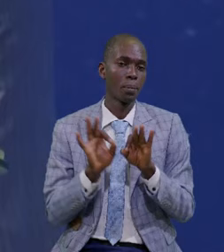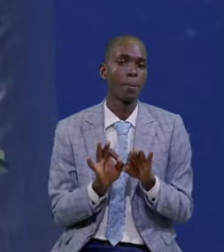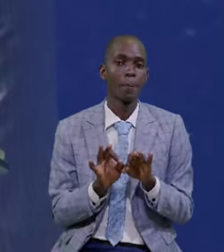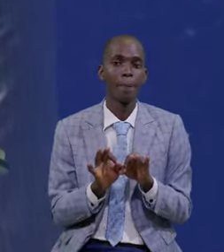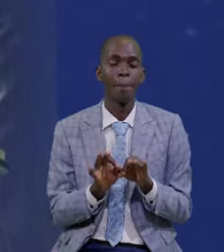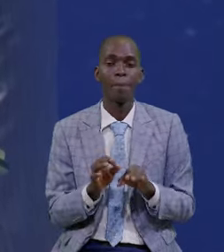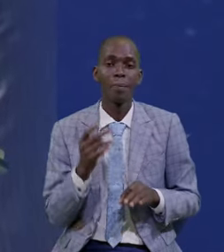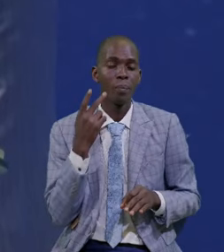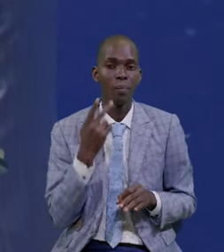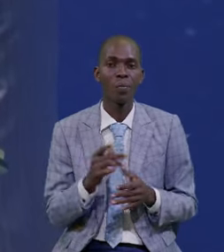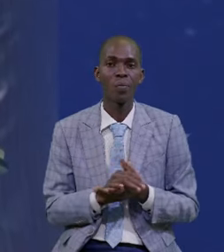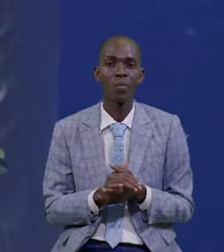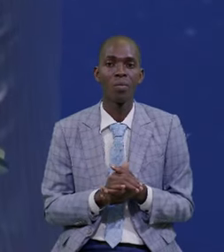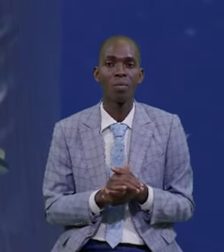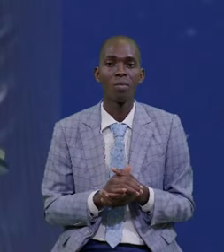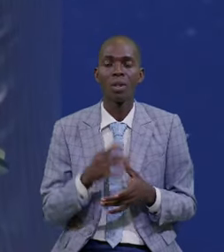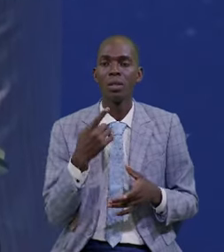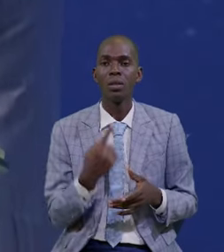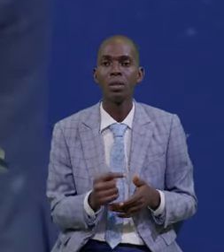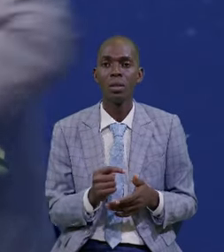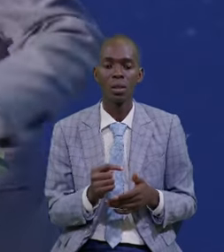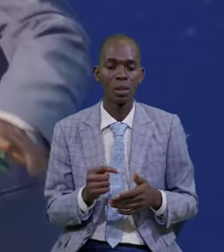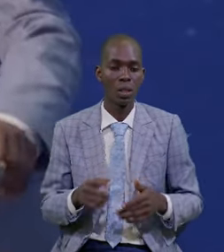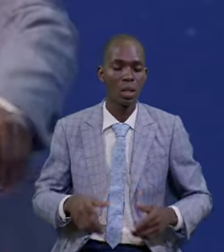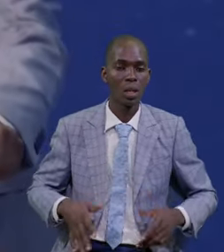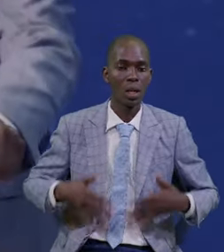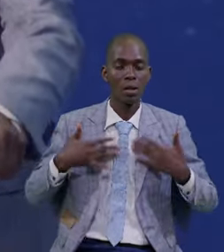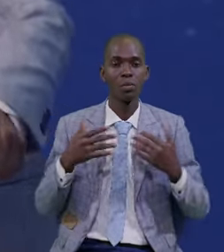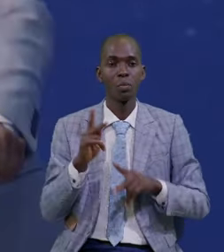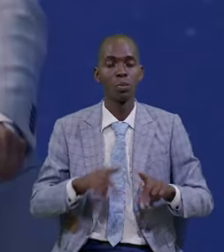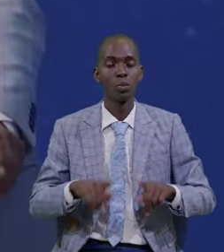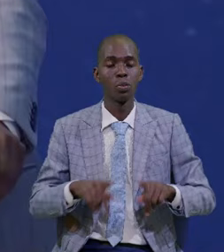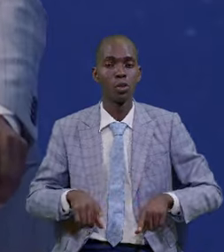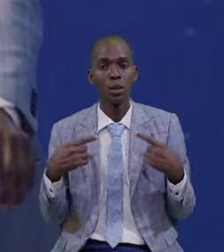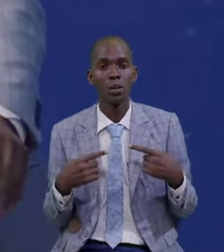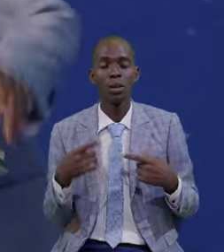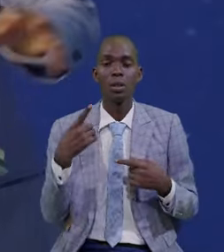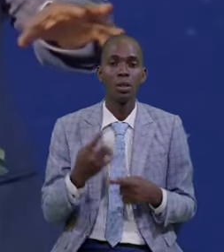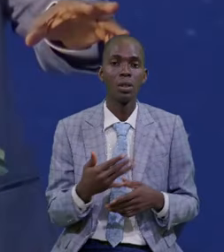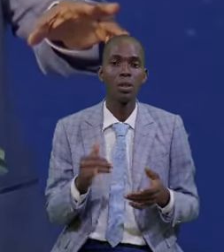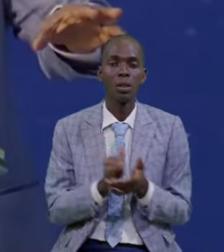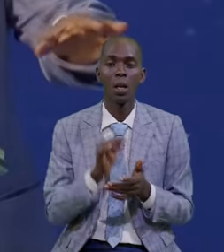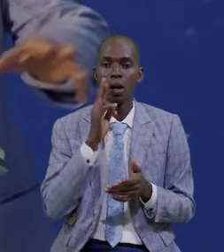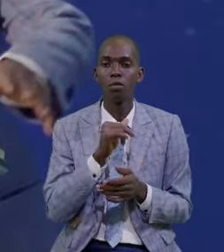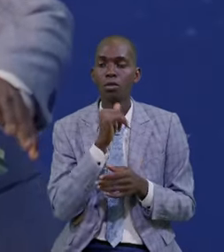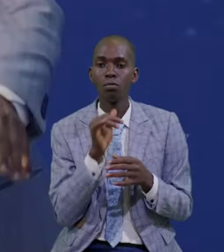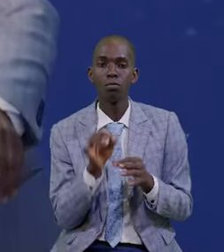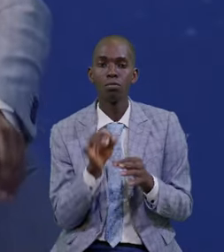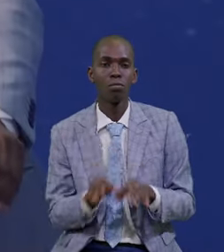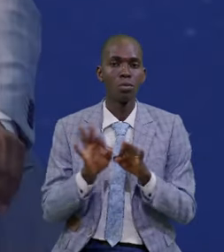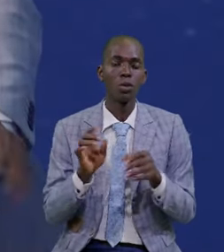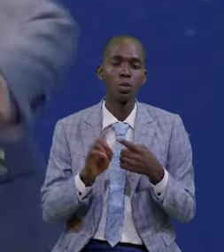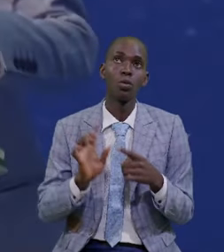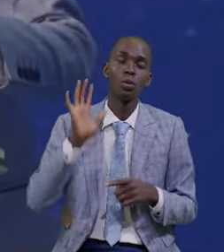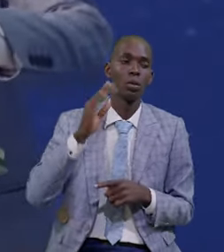play, the lives people live, the things that are not essential to their eternal